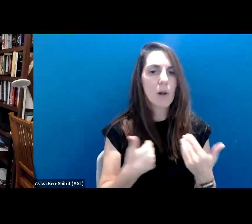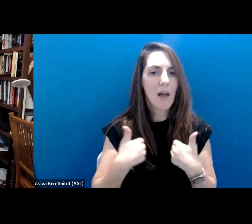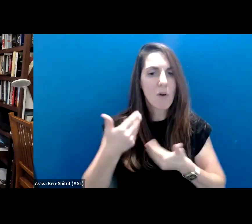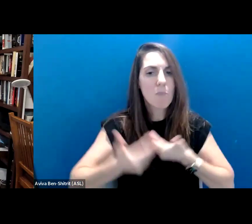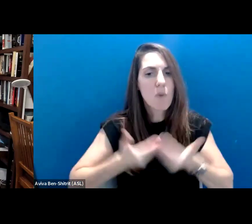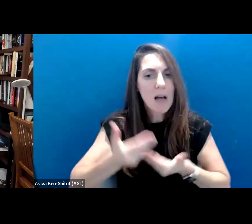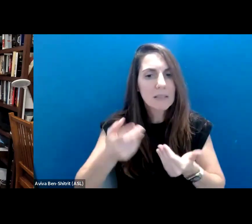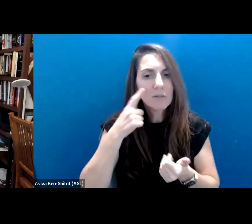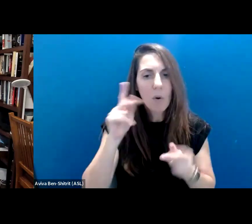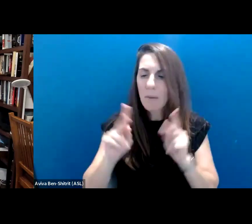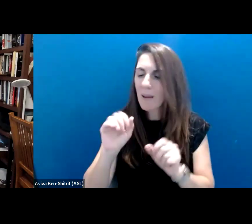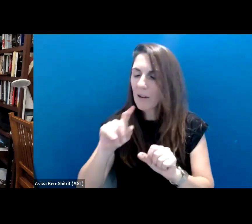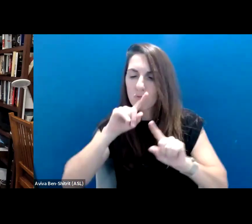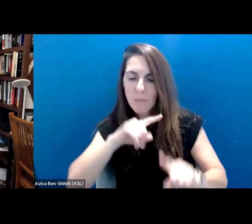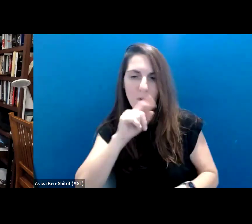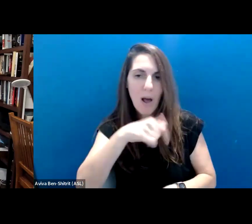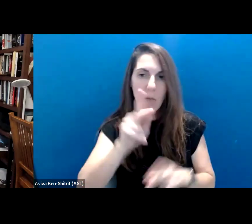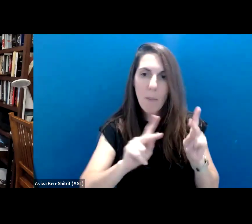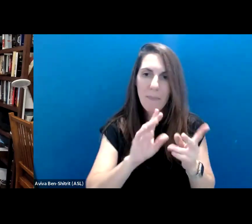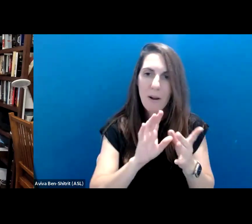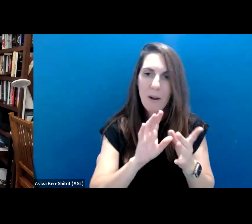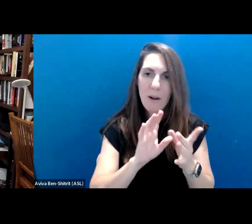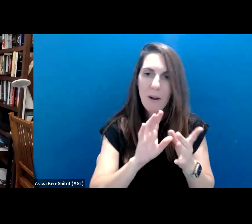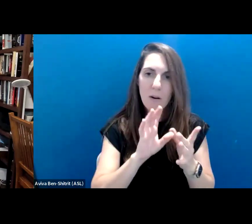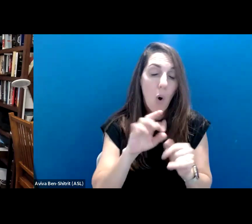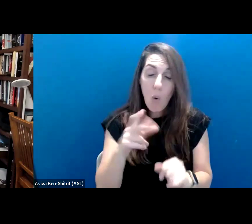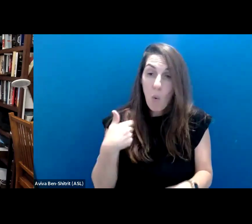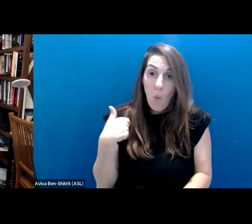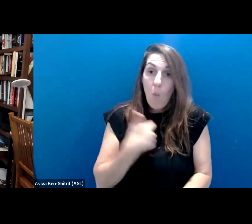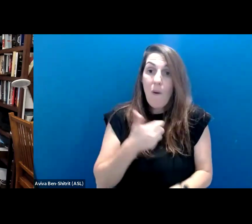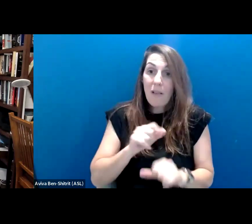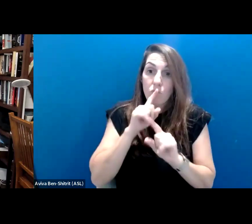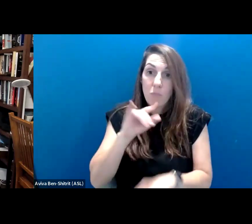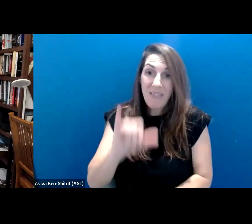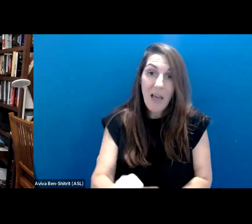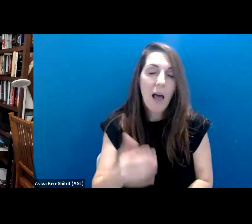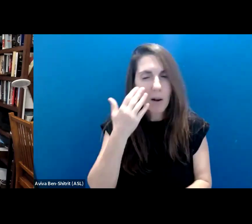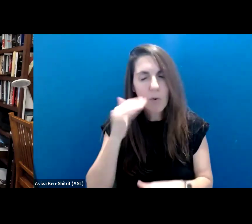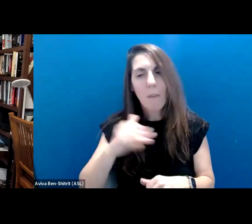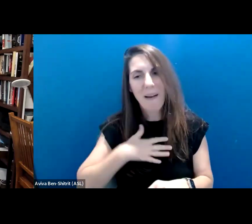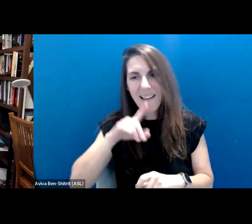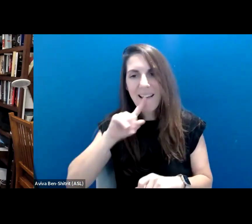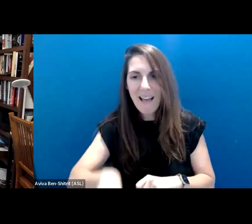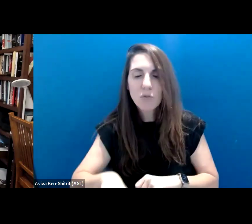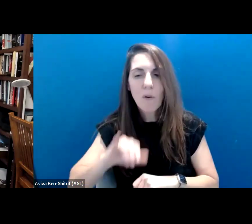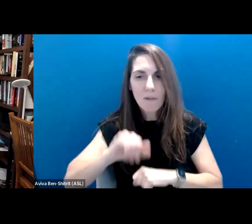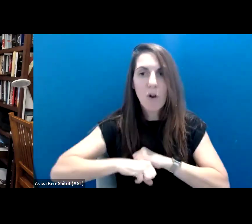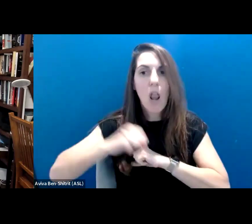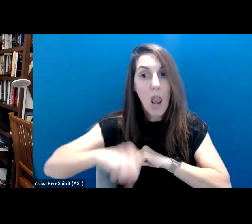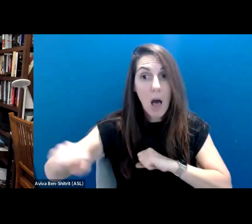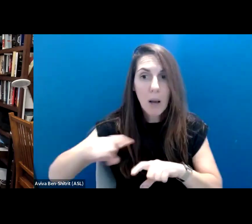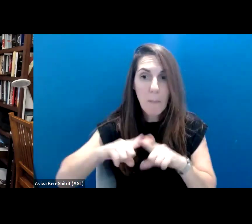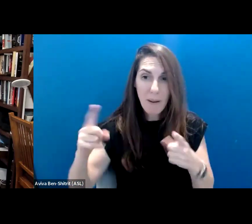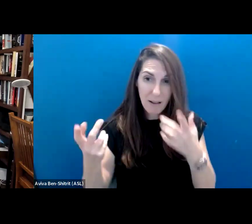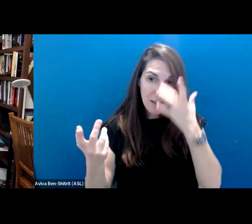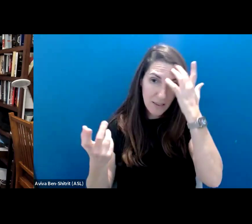one another's comments, or we can individually respond to them. So sorry, that was a long-winded response, but does that, I'll